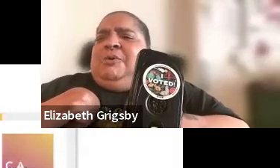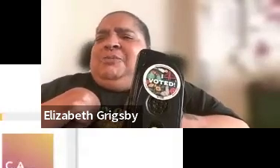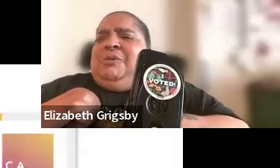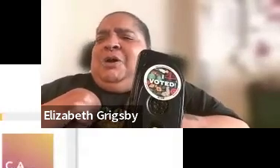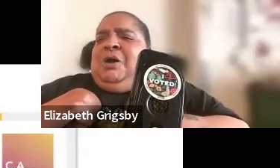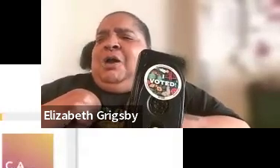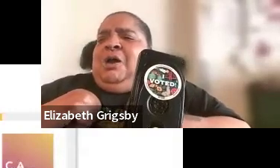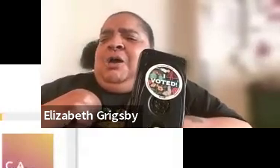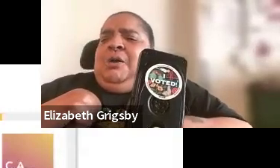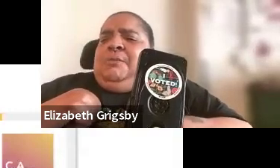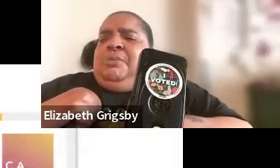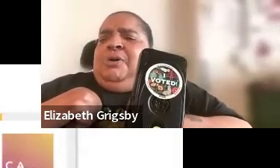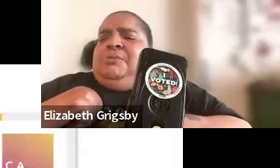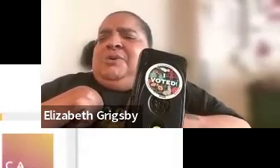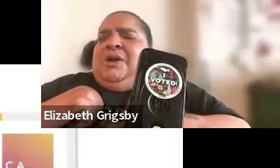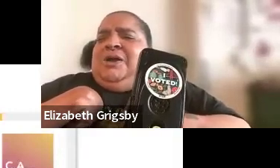some of the